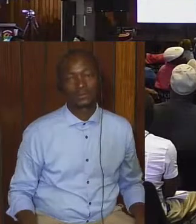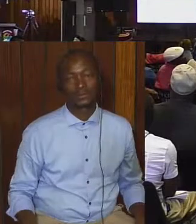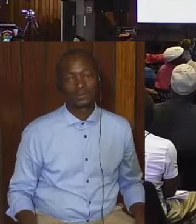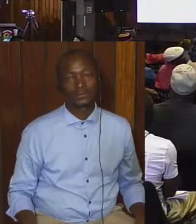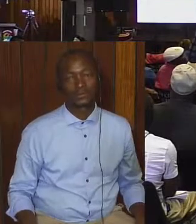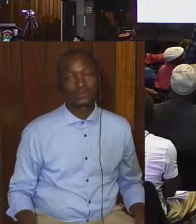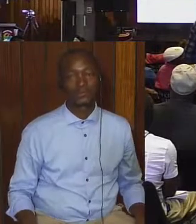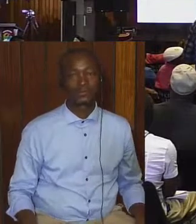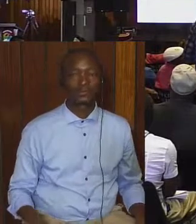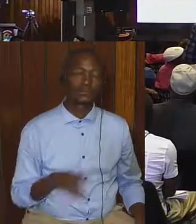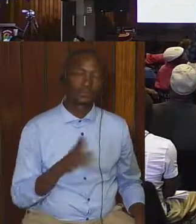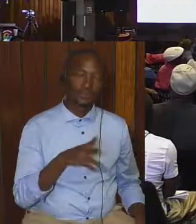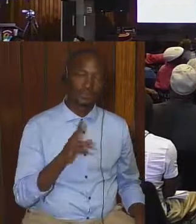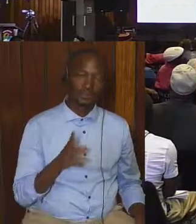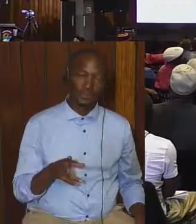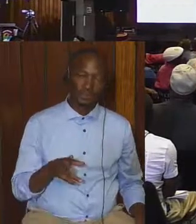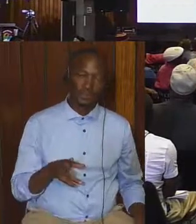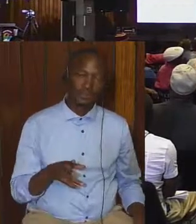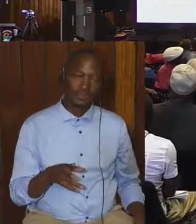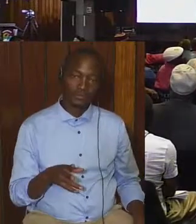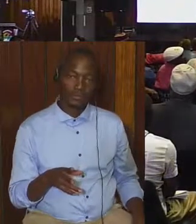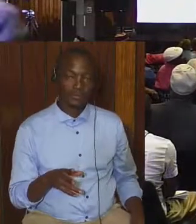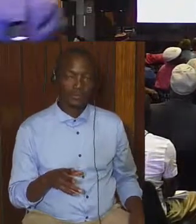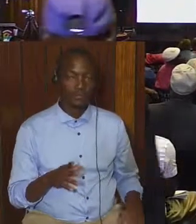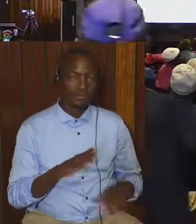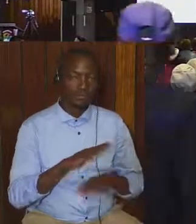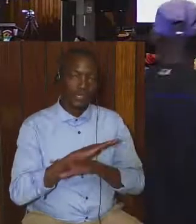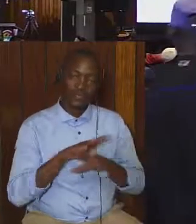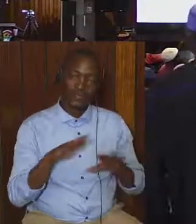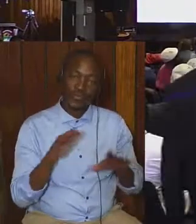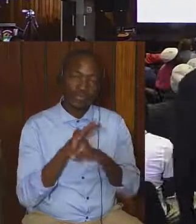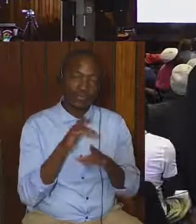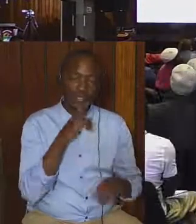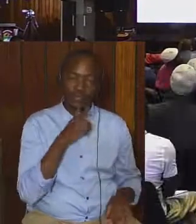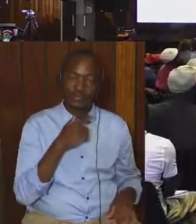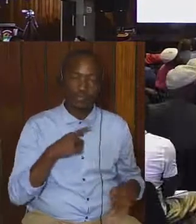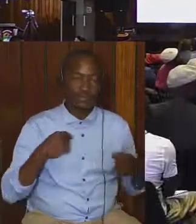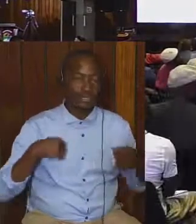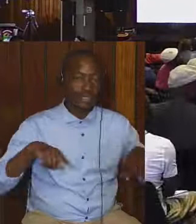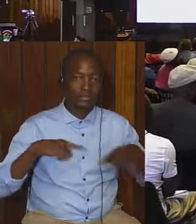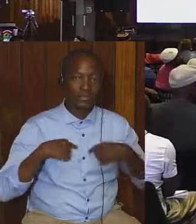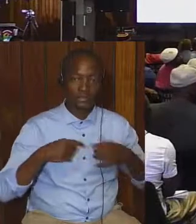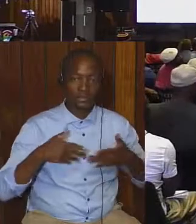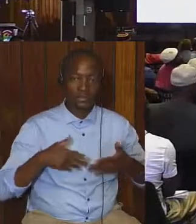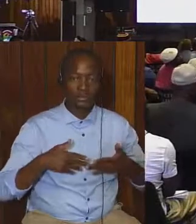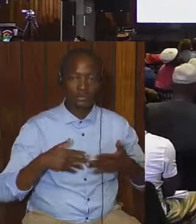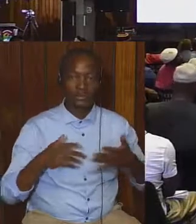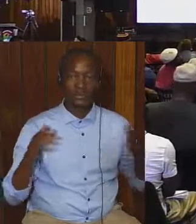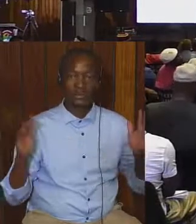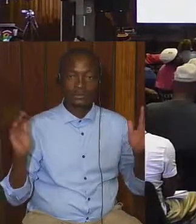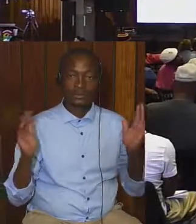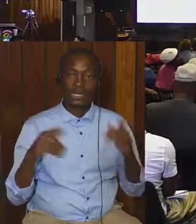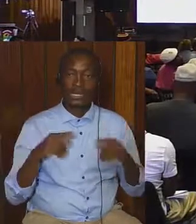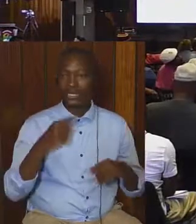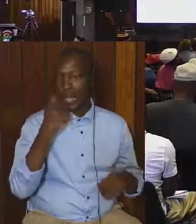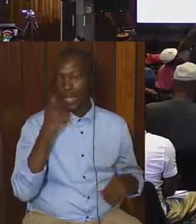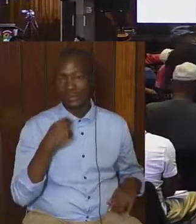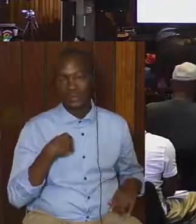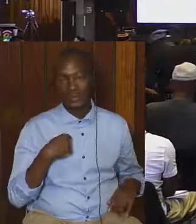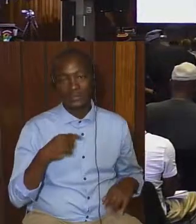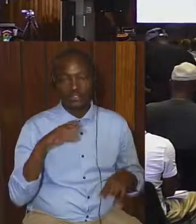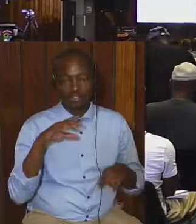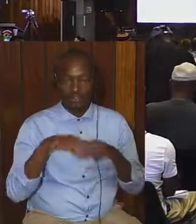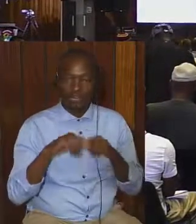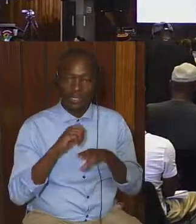Ngiphinde ngibuye futhi again. Never zange nisitshele nize kithi nisibuze